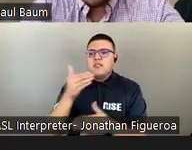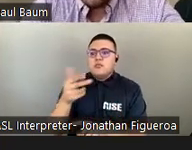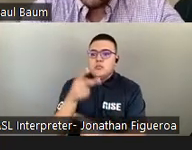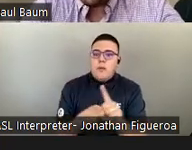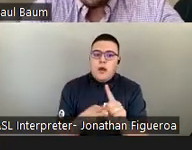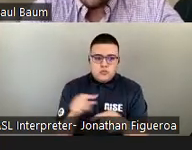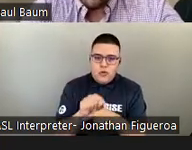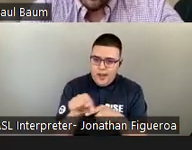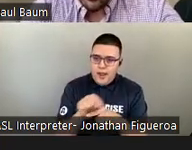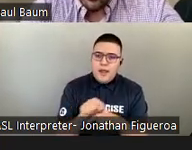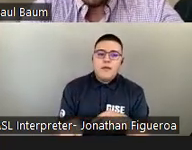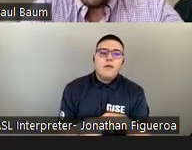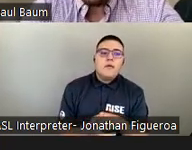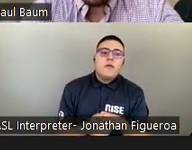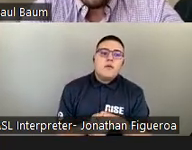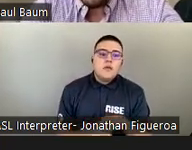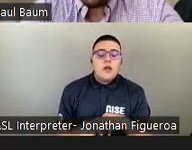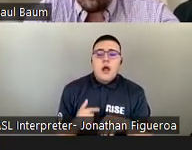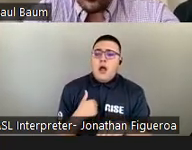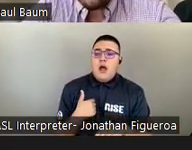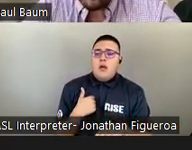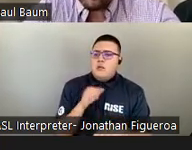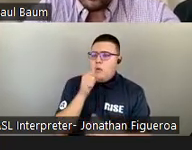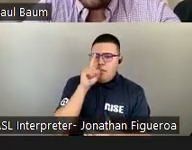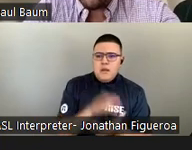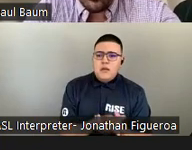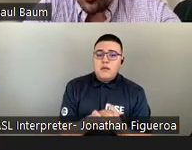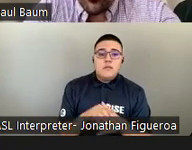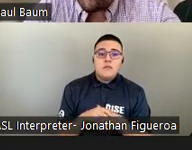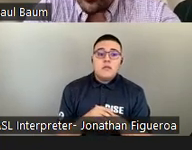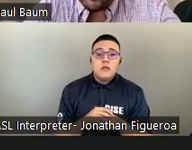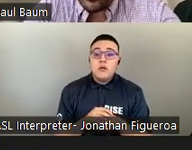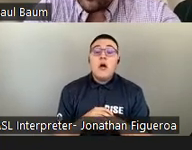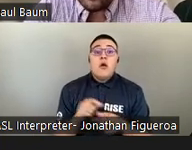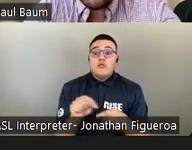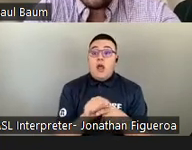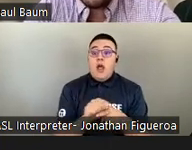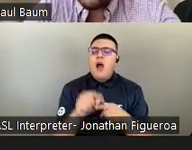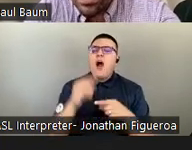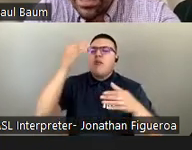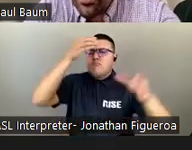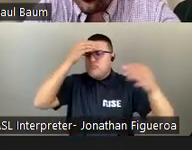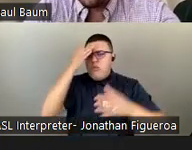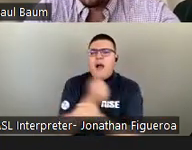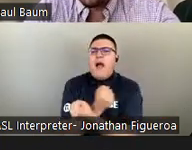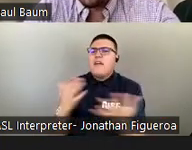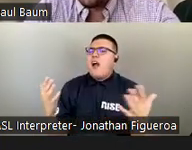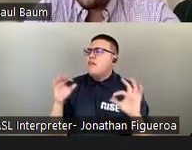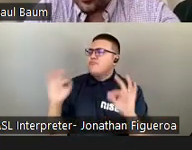months. I don't believe once we're trained, we know everything. I think this is a